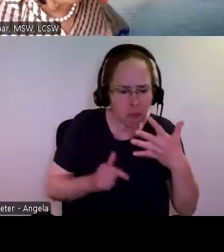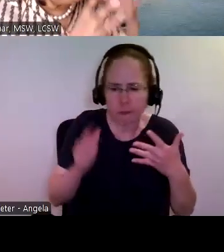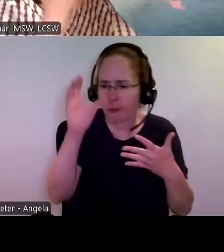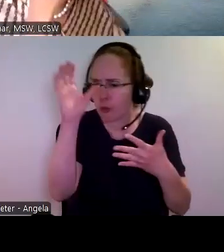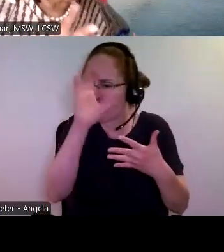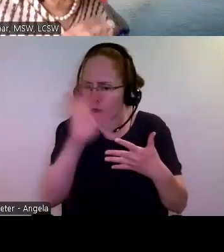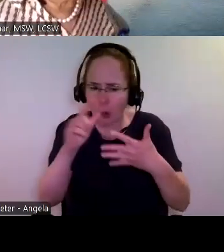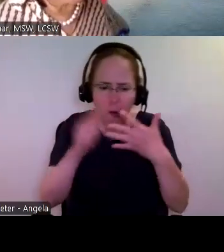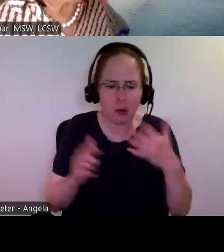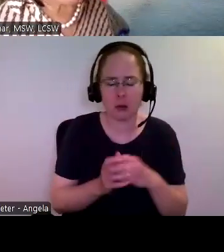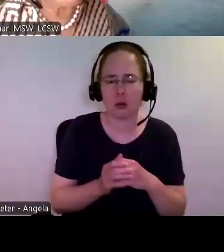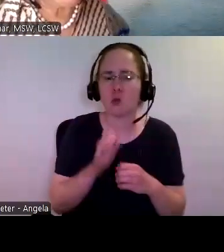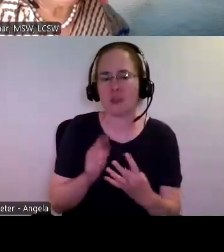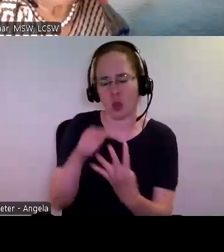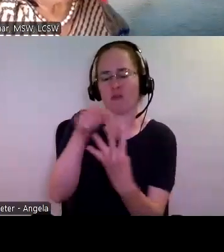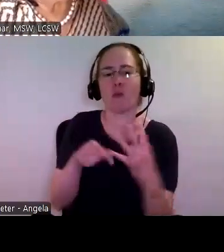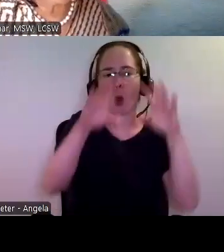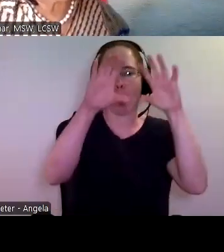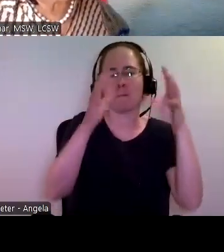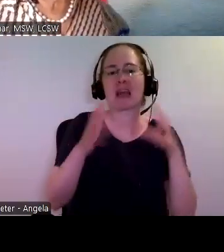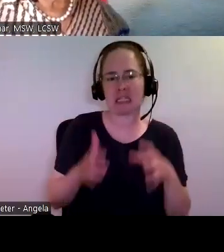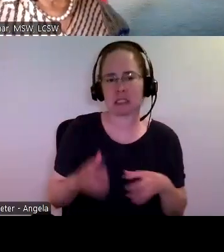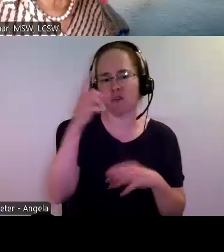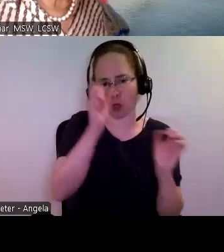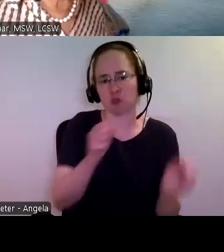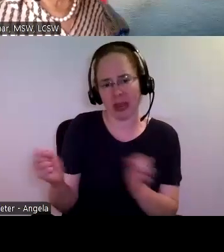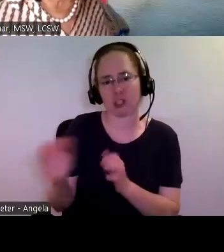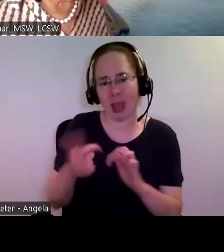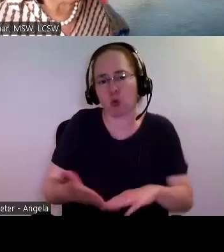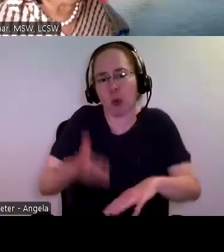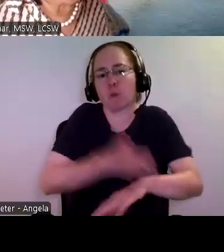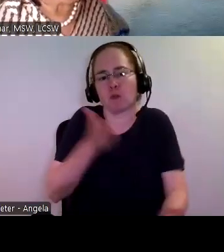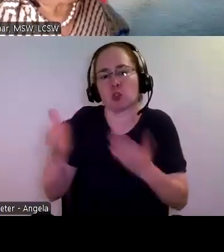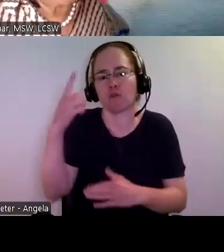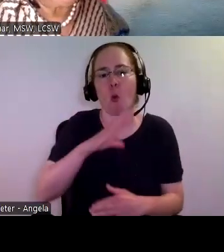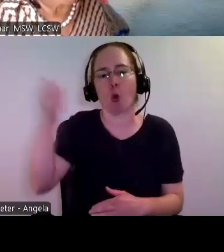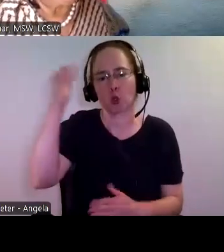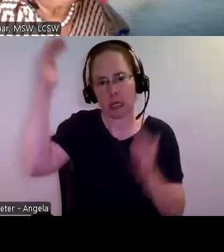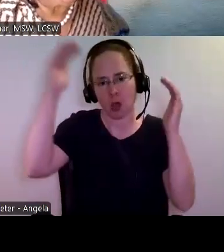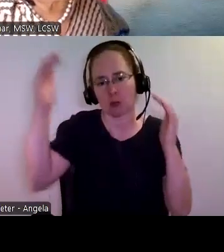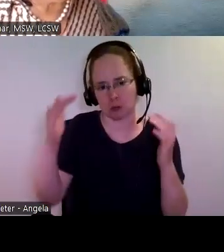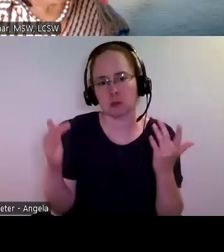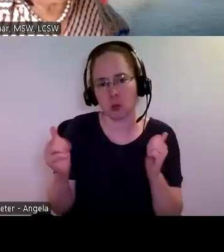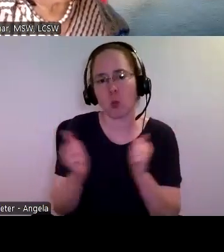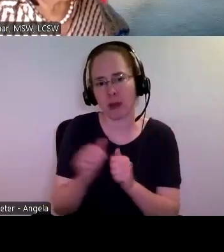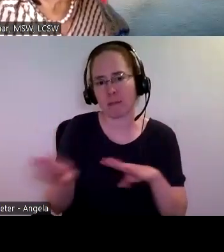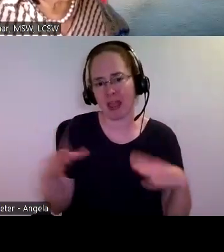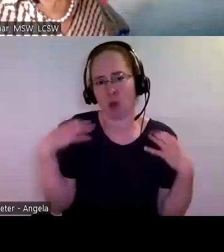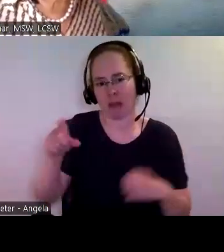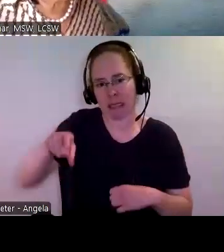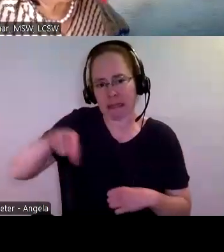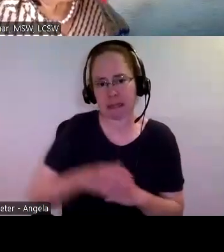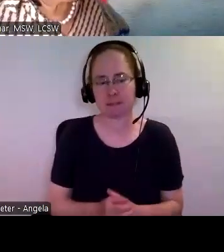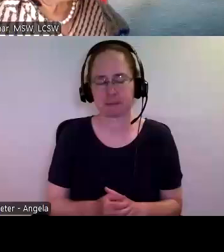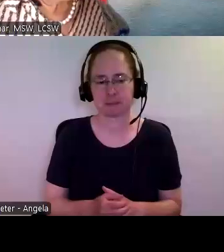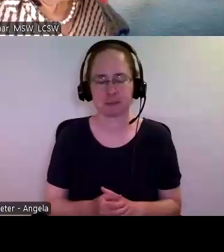the 4 big buckets for strategies for improvement of services for older adults with behavioral health needs. Next